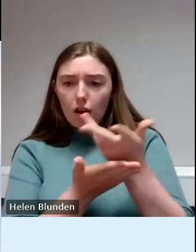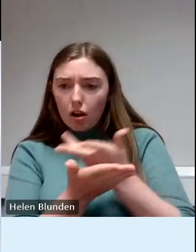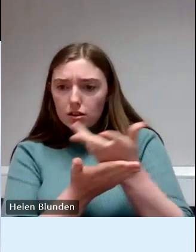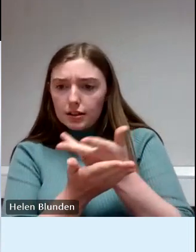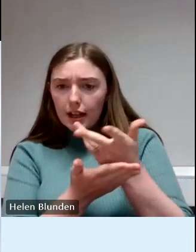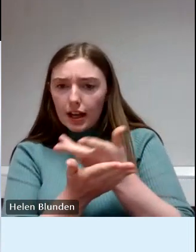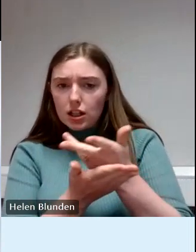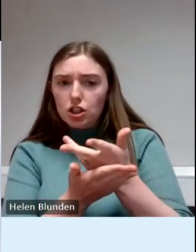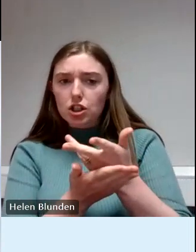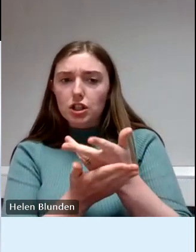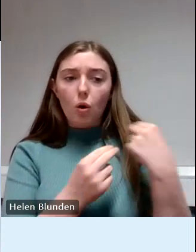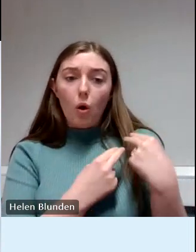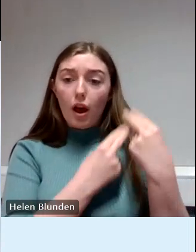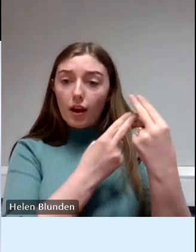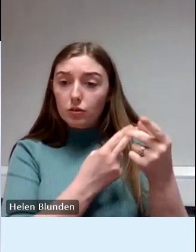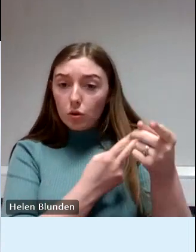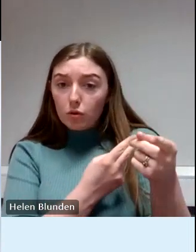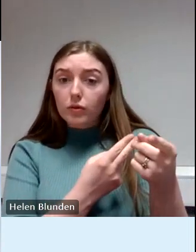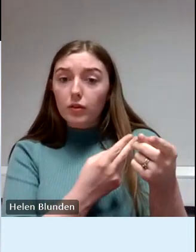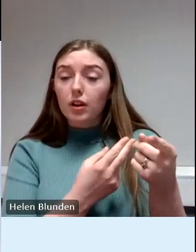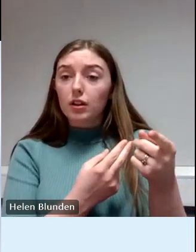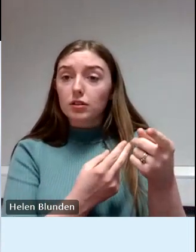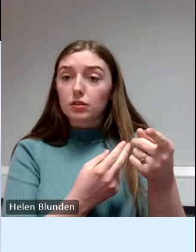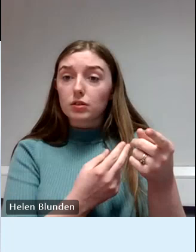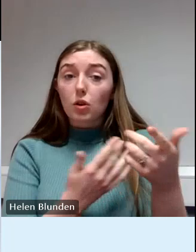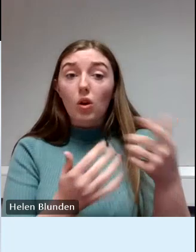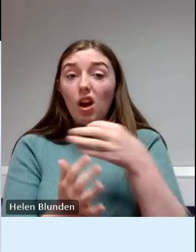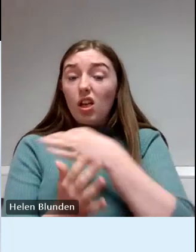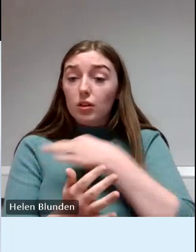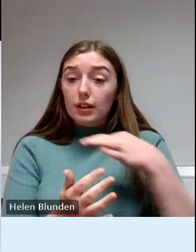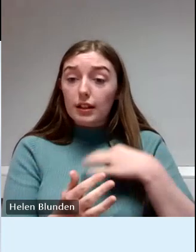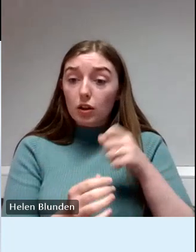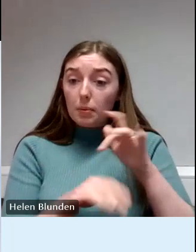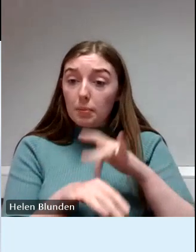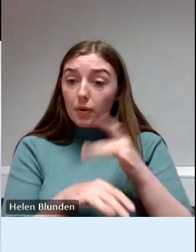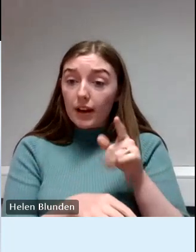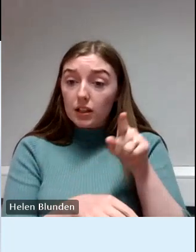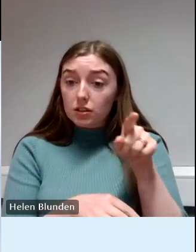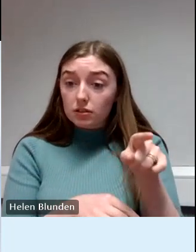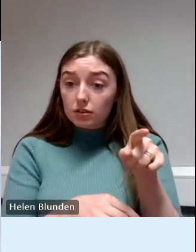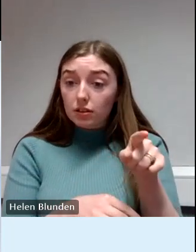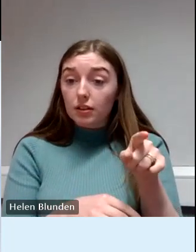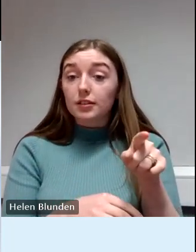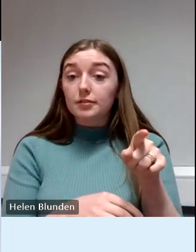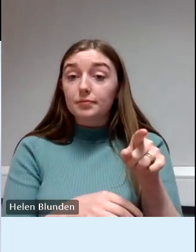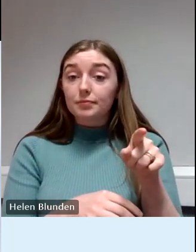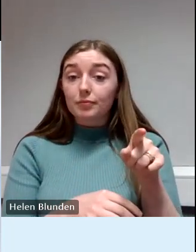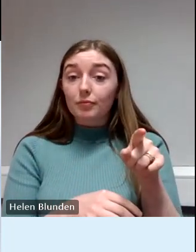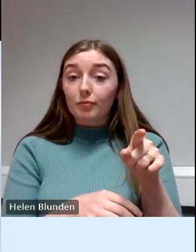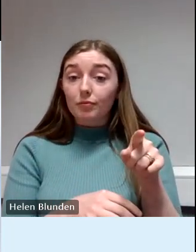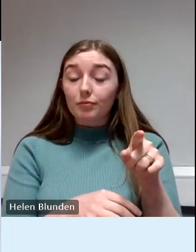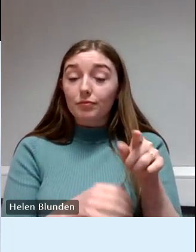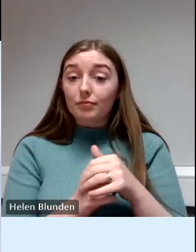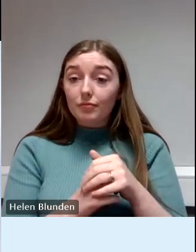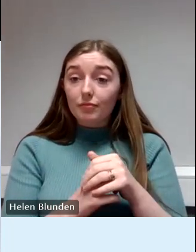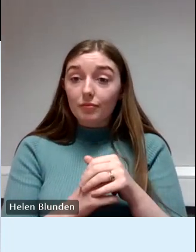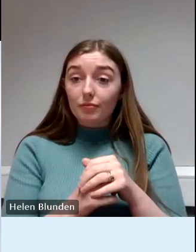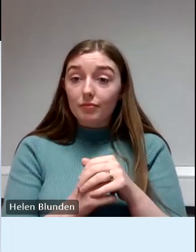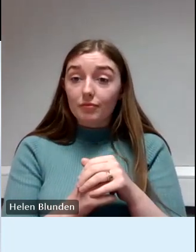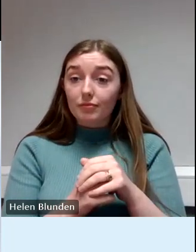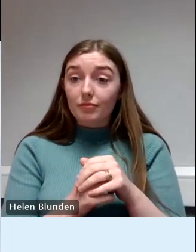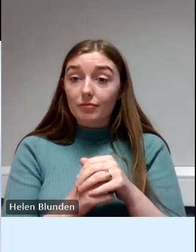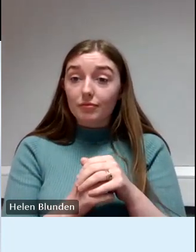with the patient in terms of their family or other clinical professionals that might be on the scene of the ambulance call, that